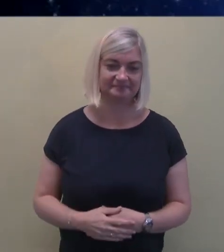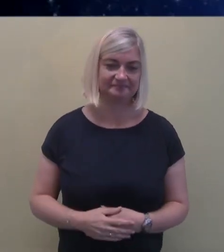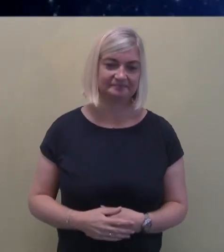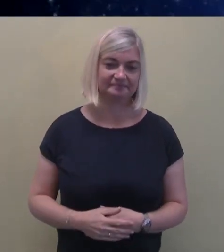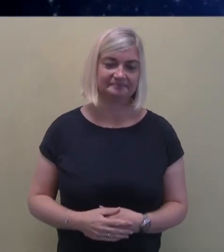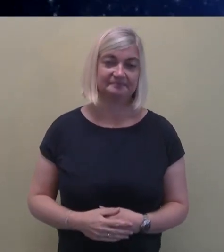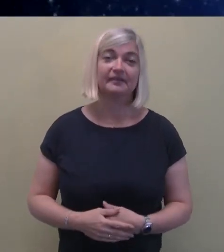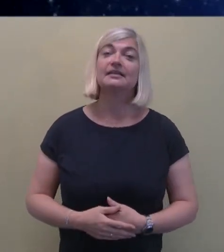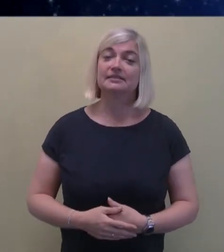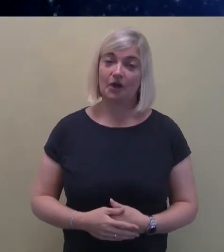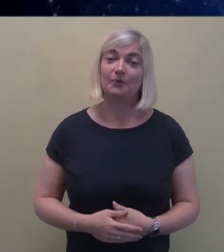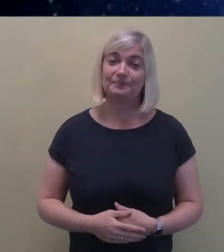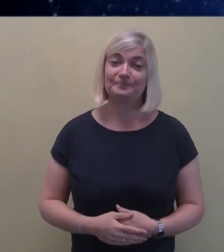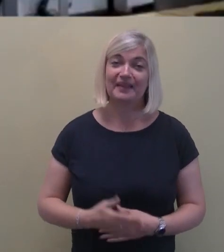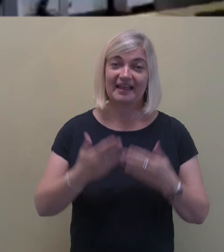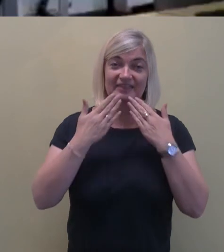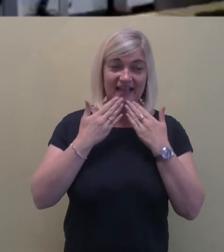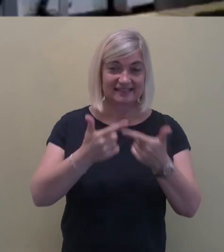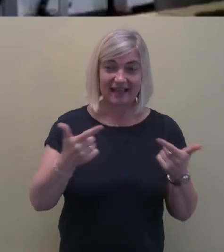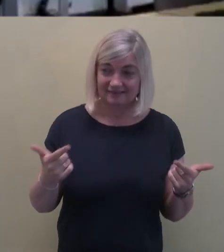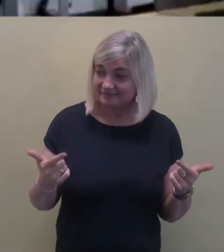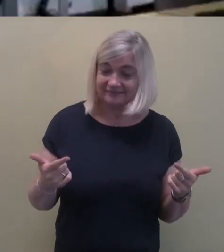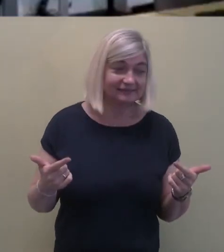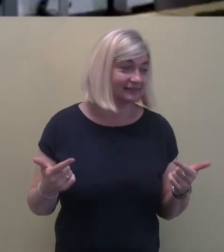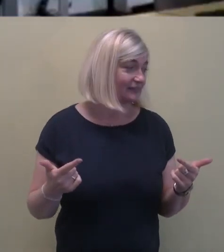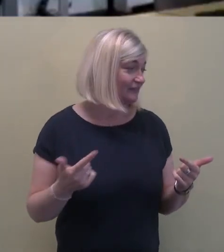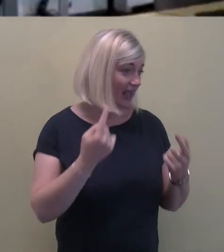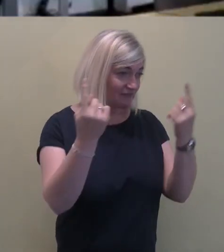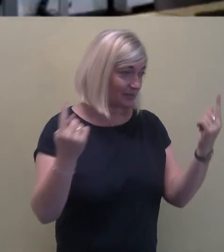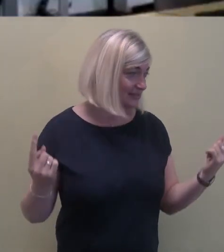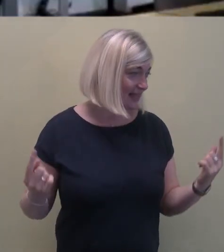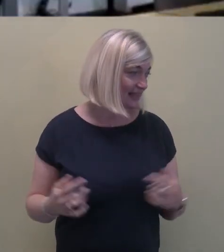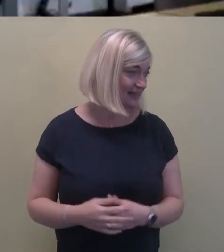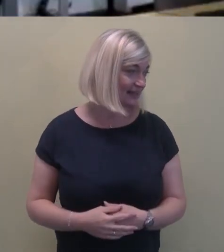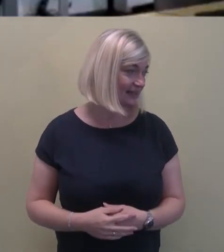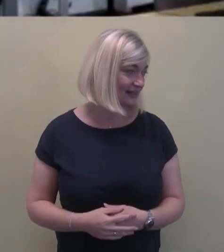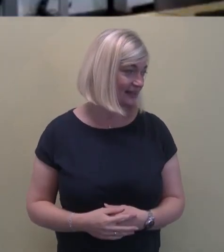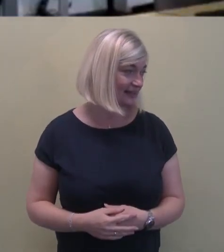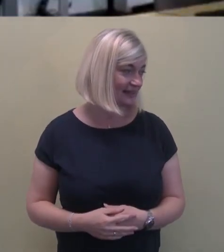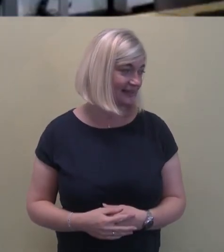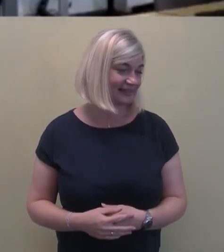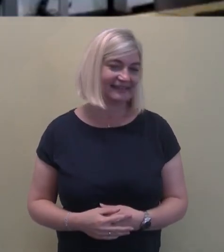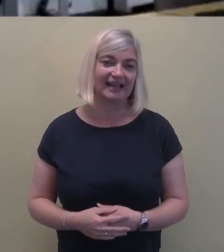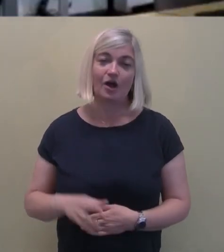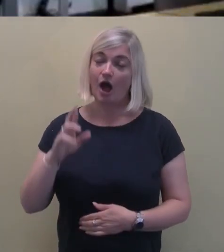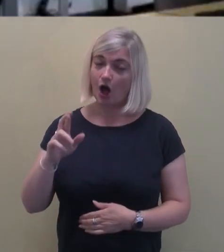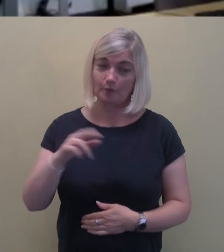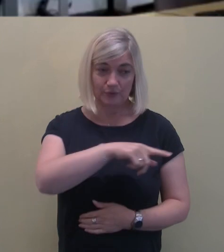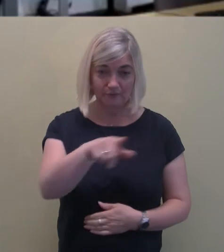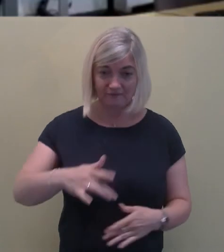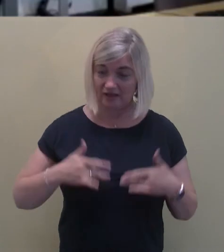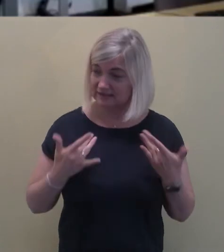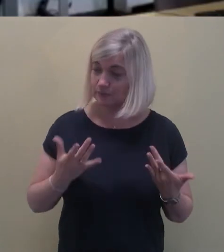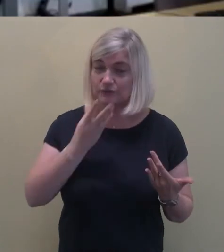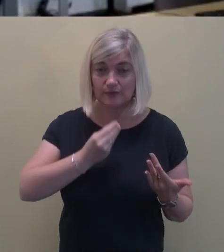just want to reinforce that. Thank you. Yeah, thanks for letting us know. That's really good. Thank you, Tony. Thanks again for